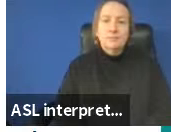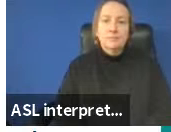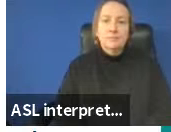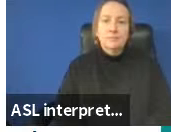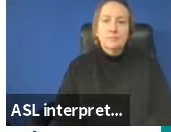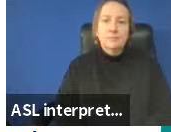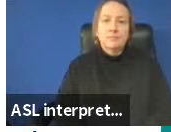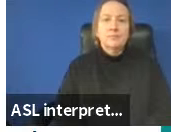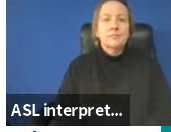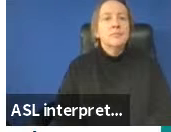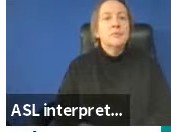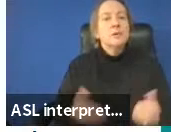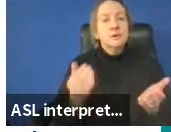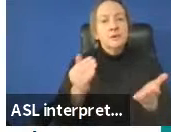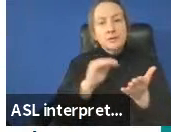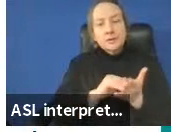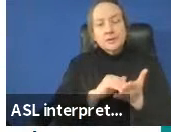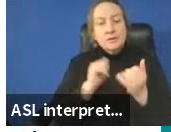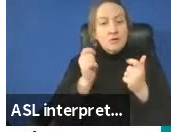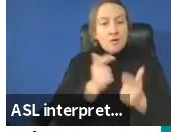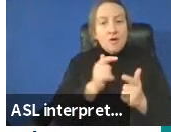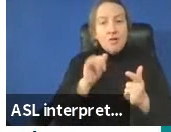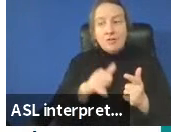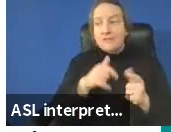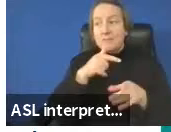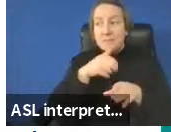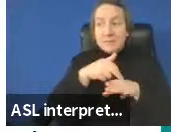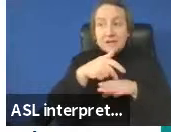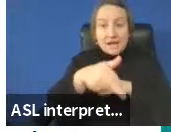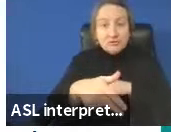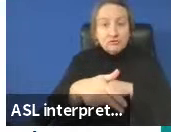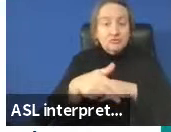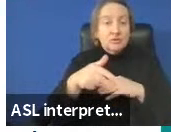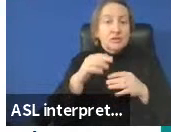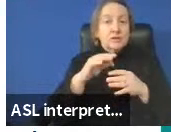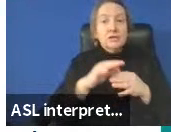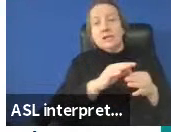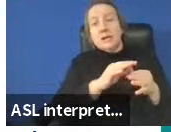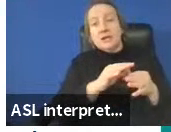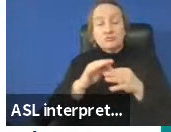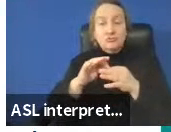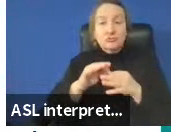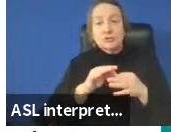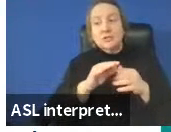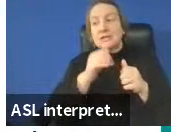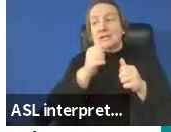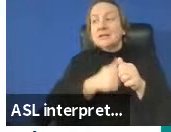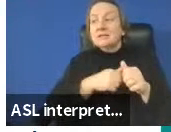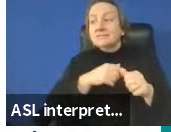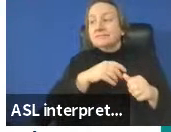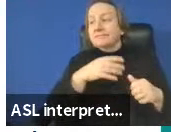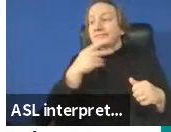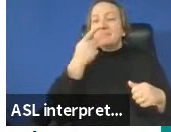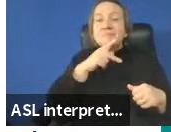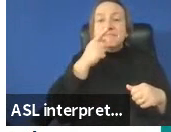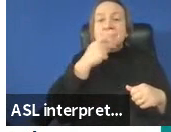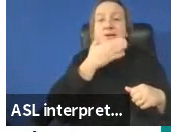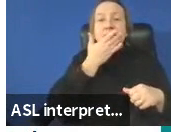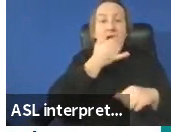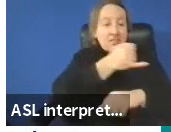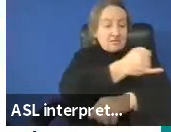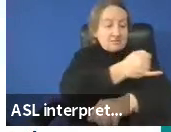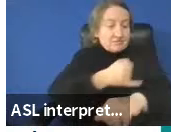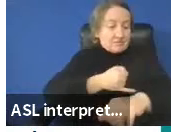And again, all of these pedestrian connections, so all of the magenta colored lines going